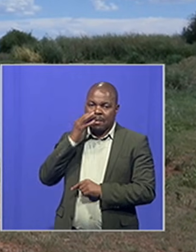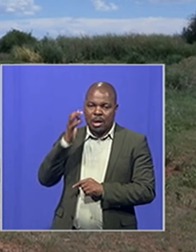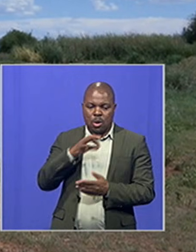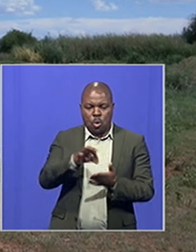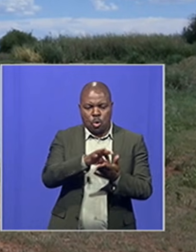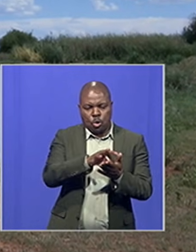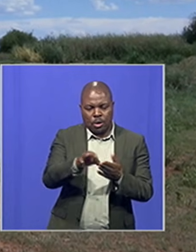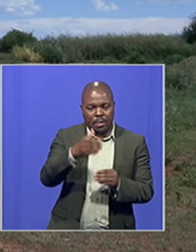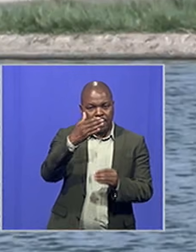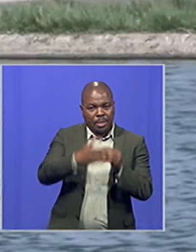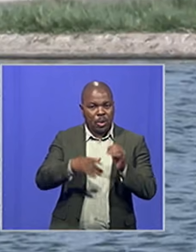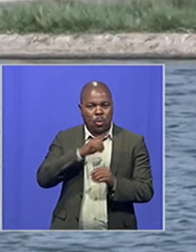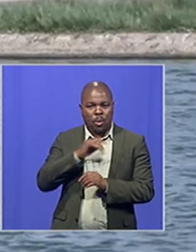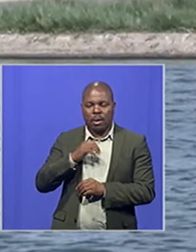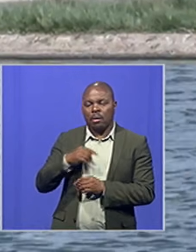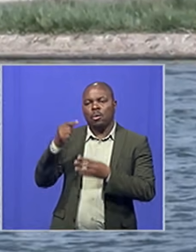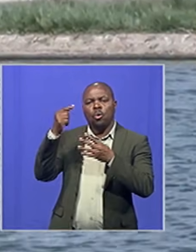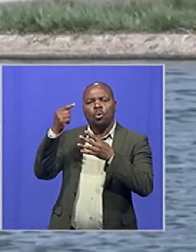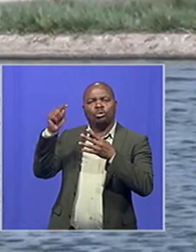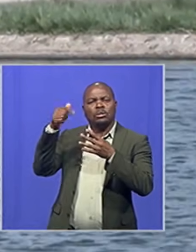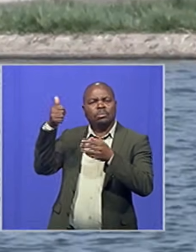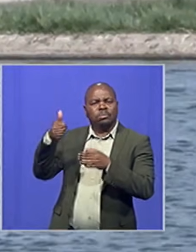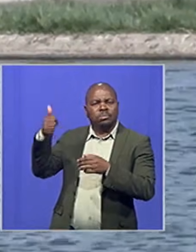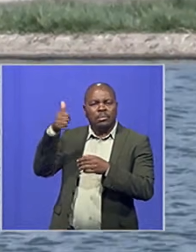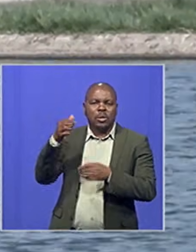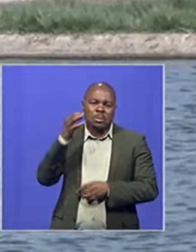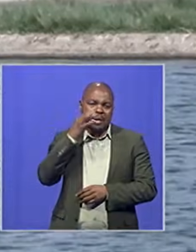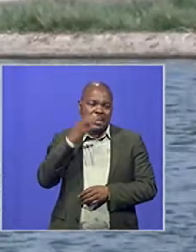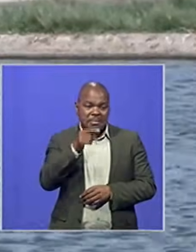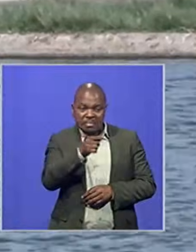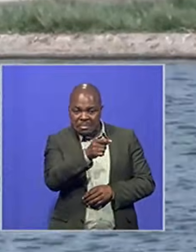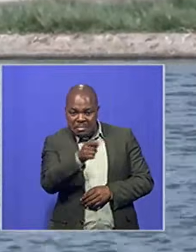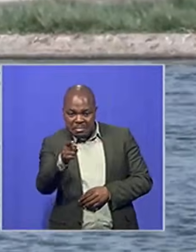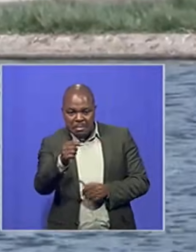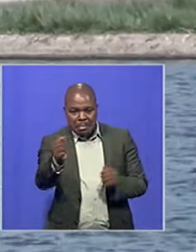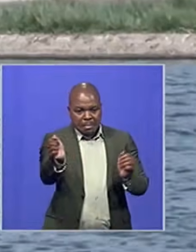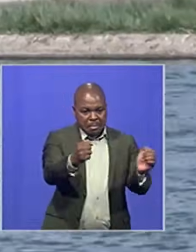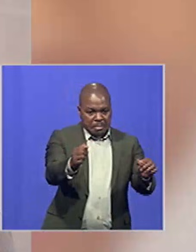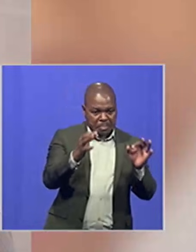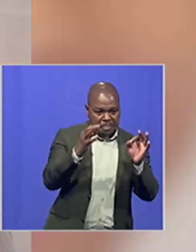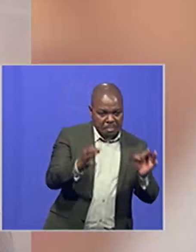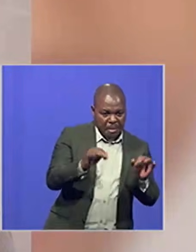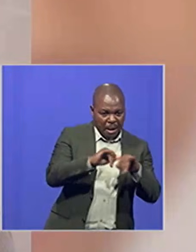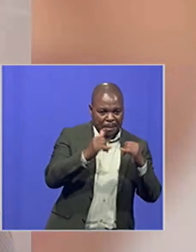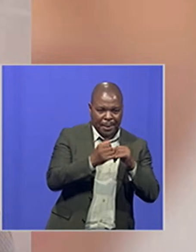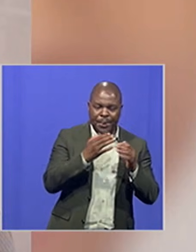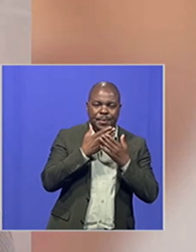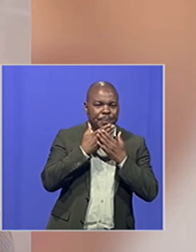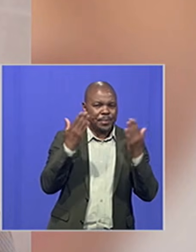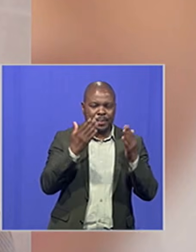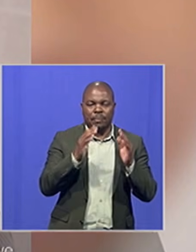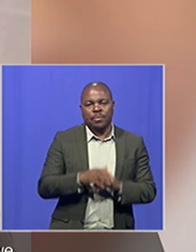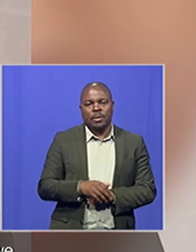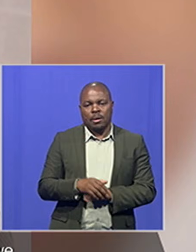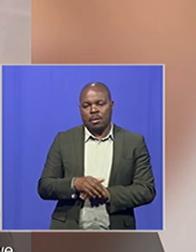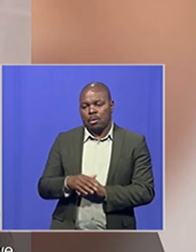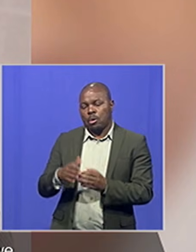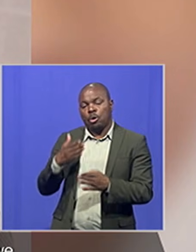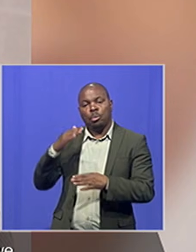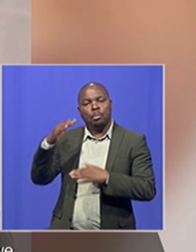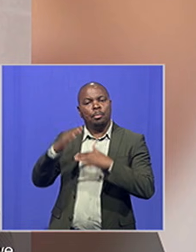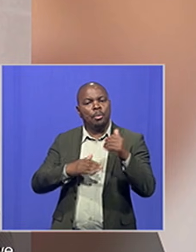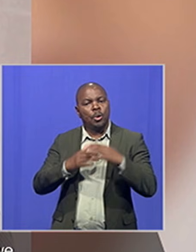gore Auditor General a tlhalose fa batlamedi ba ditirelo ba sa thapiwa ka tsela e maleba. The construction work is planned to